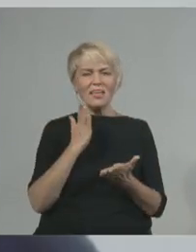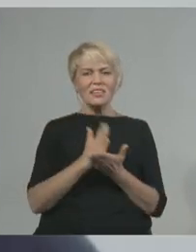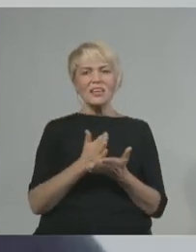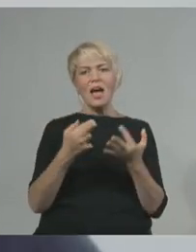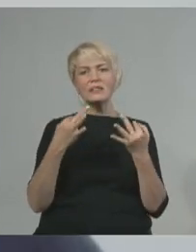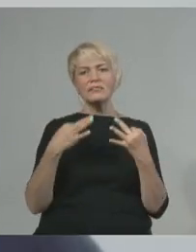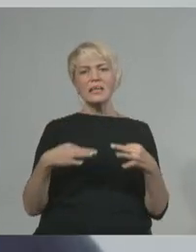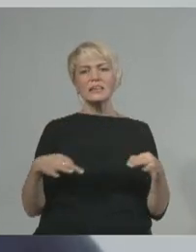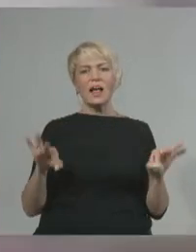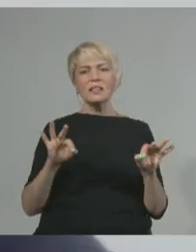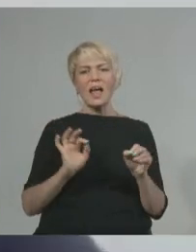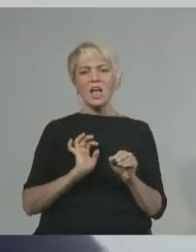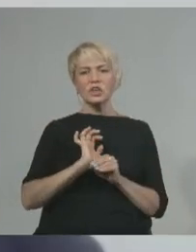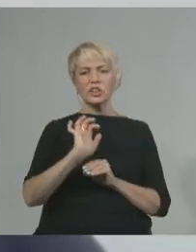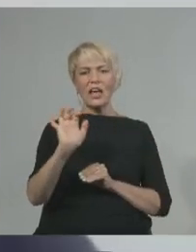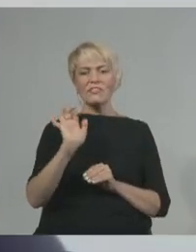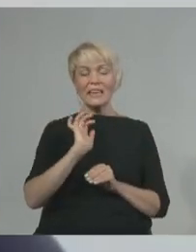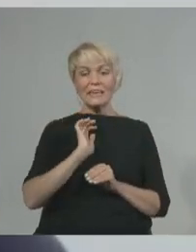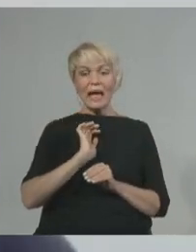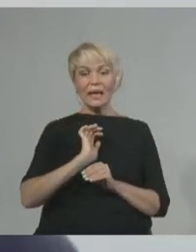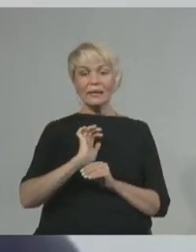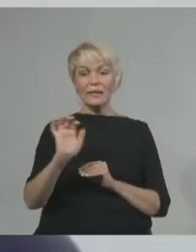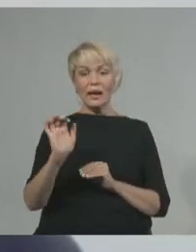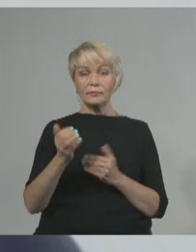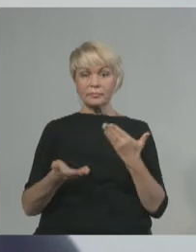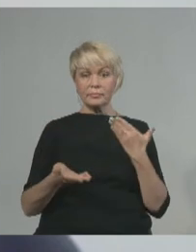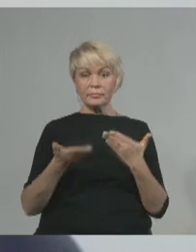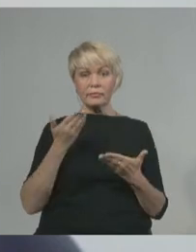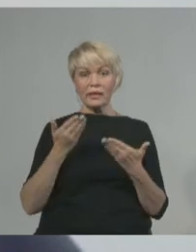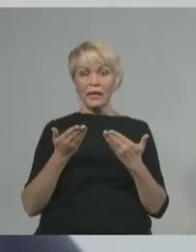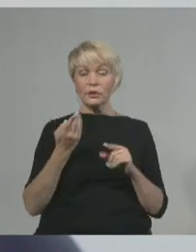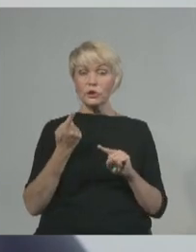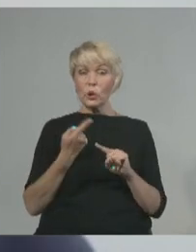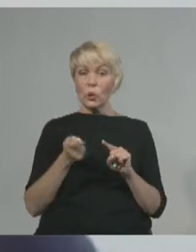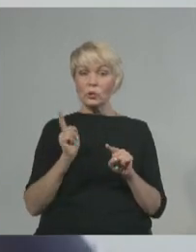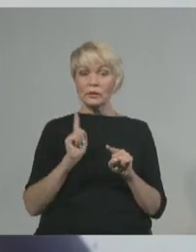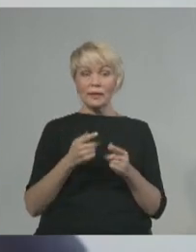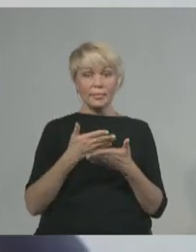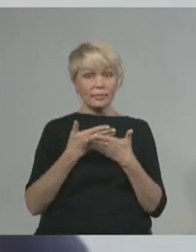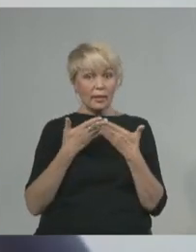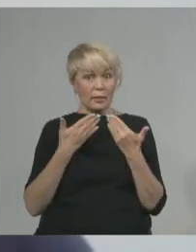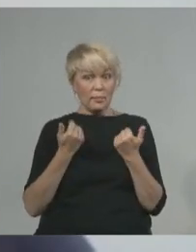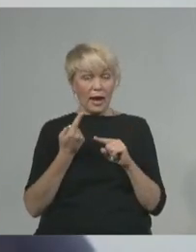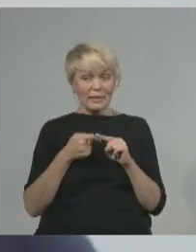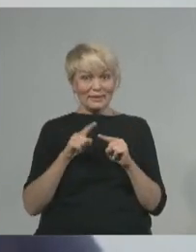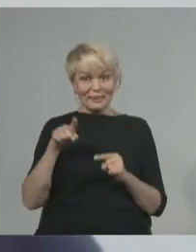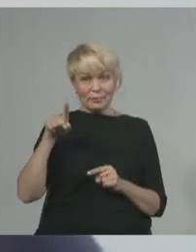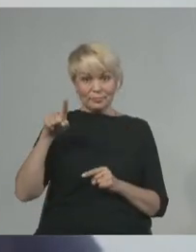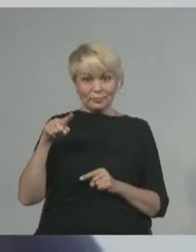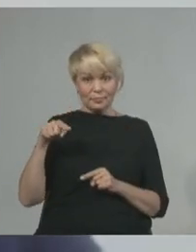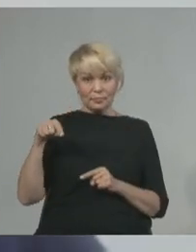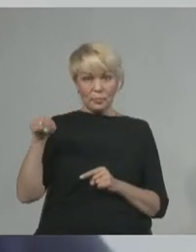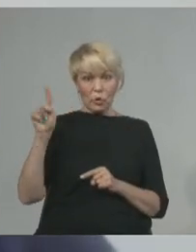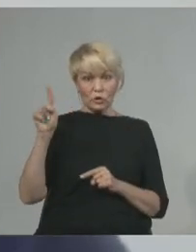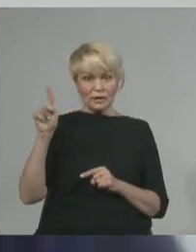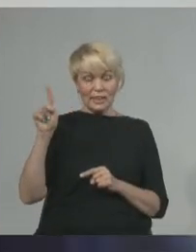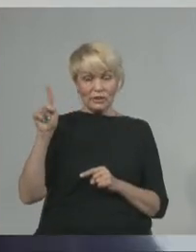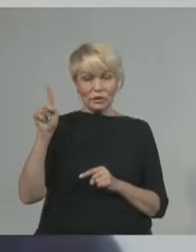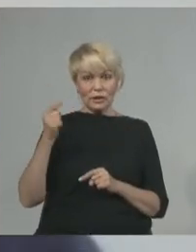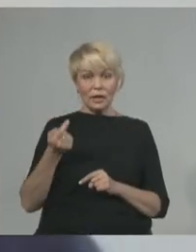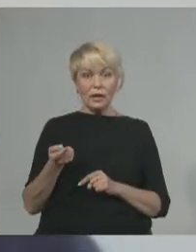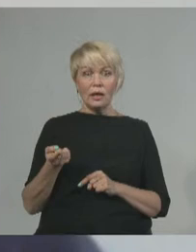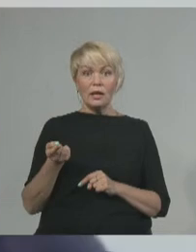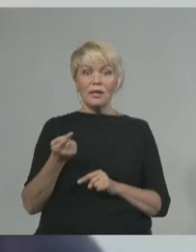probably a propaganda or a state a property a news company right for our case i